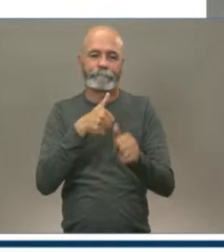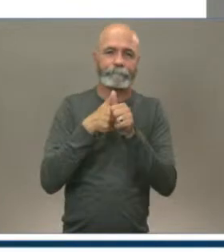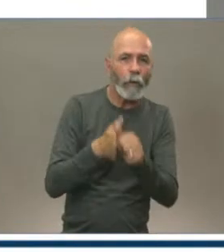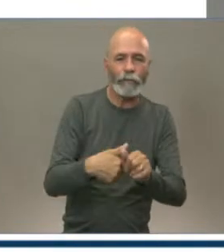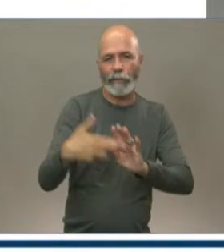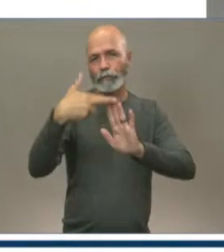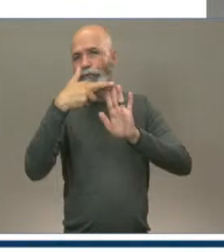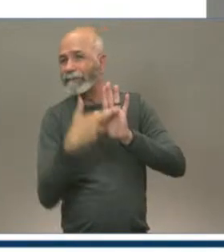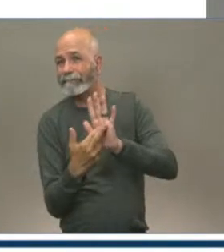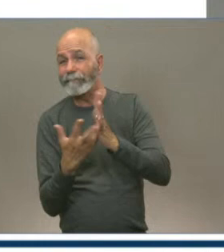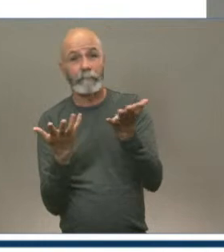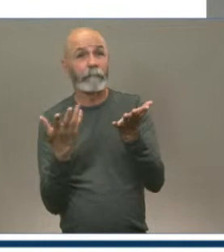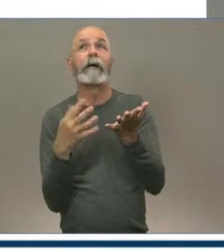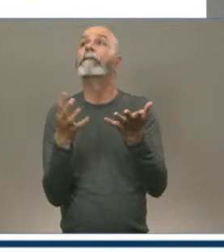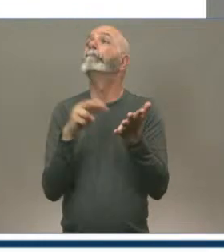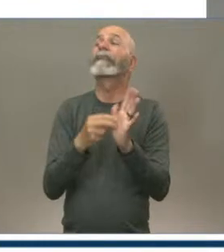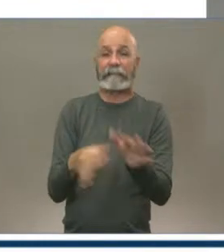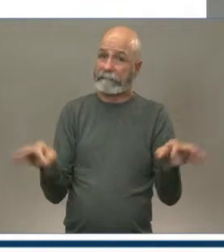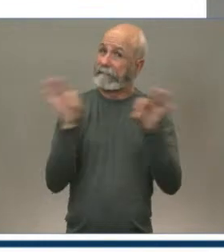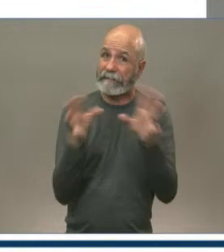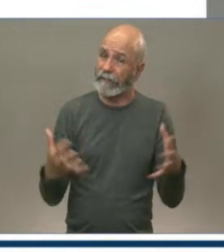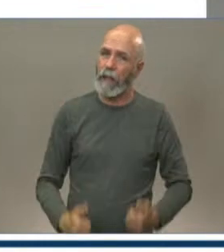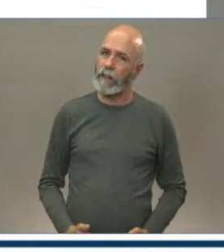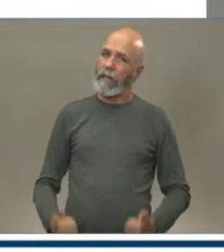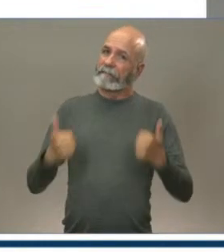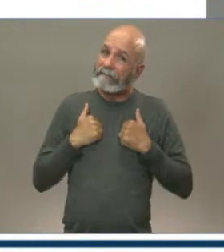healthcare system depends upon it.